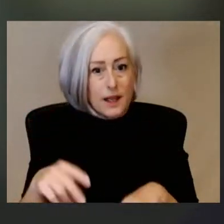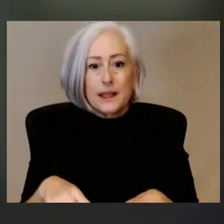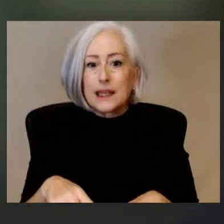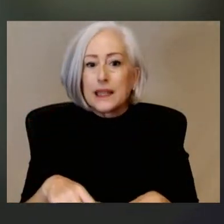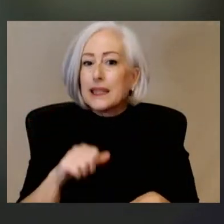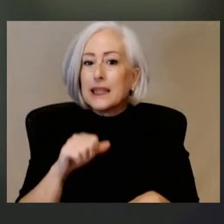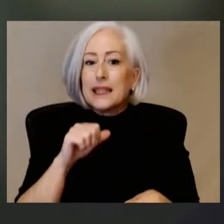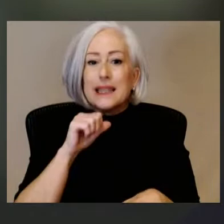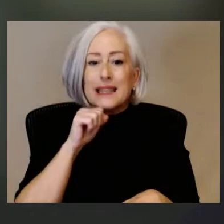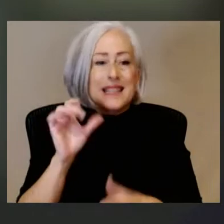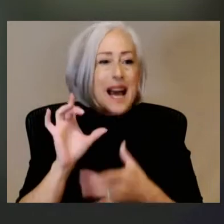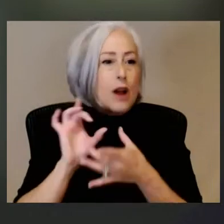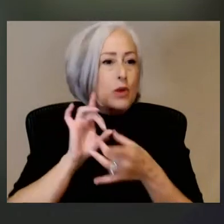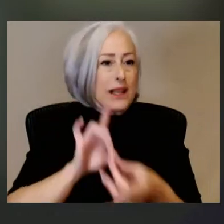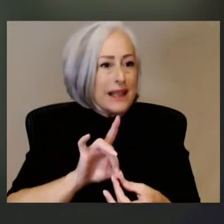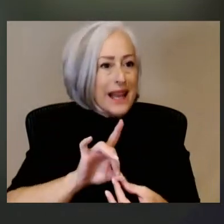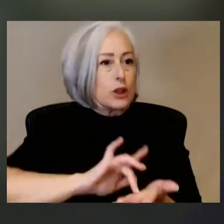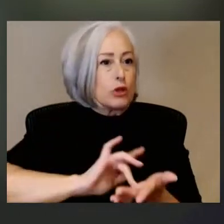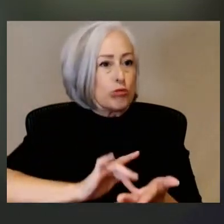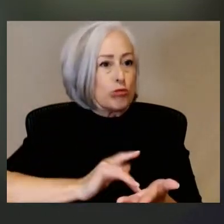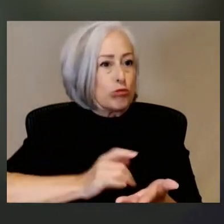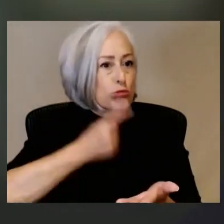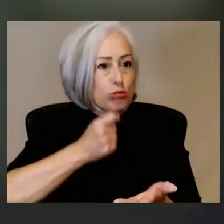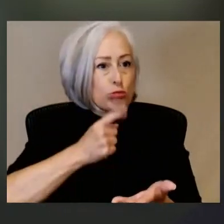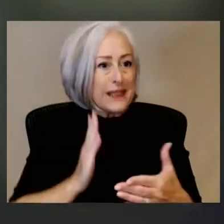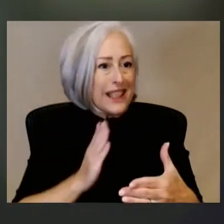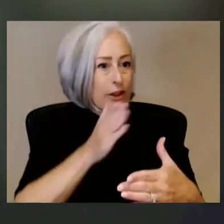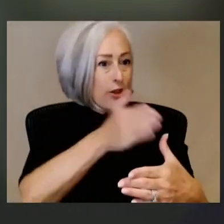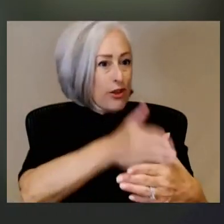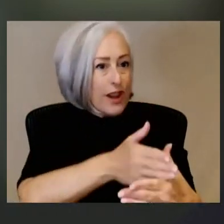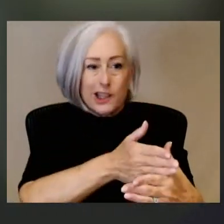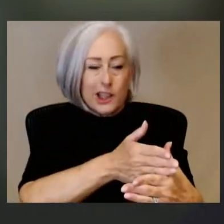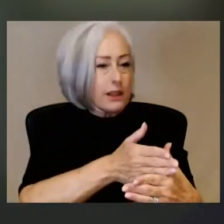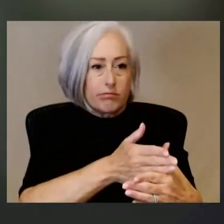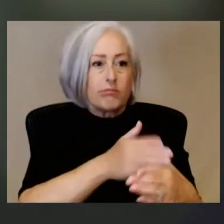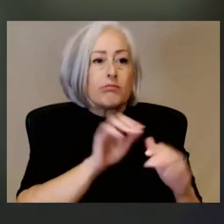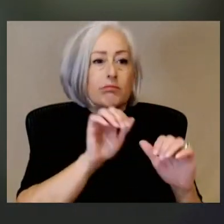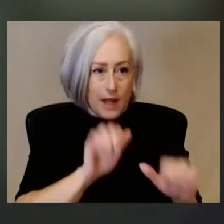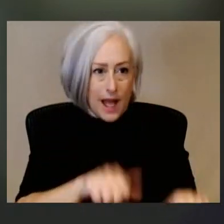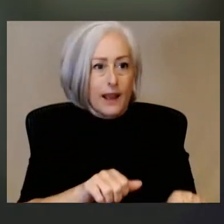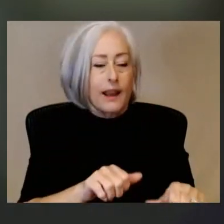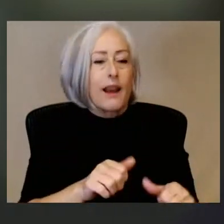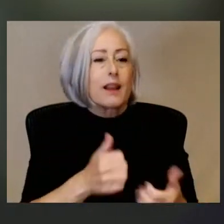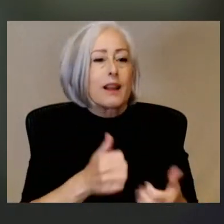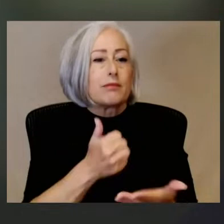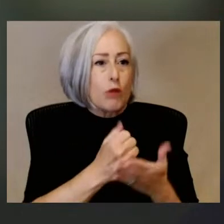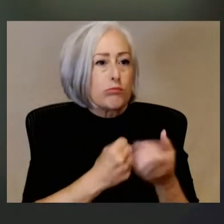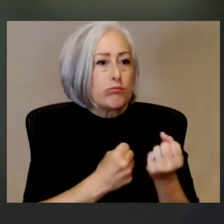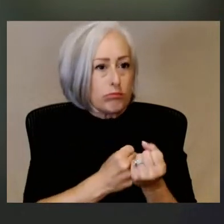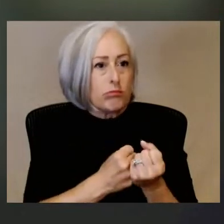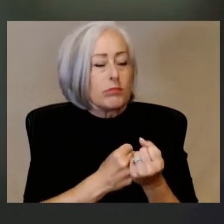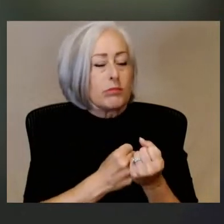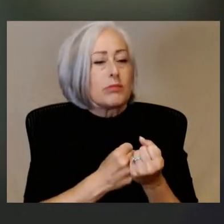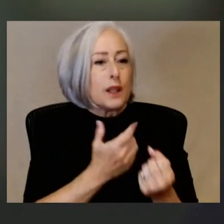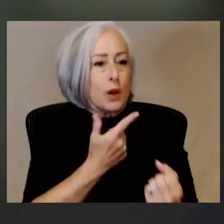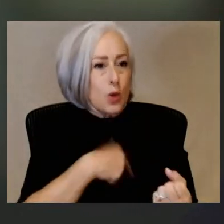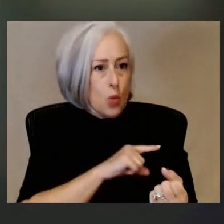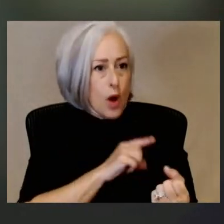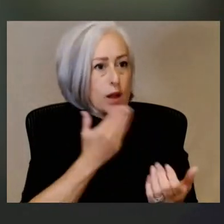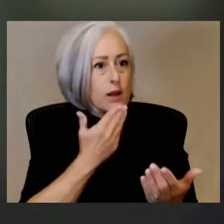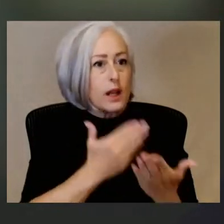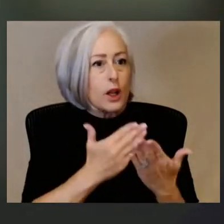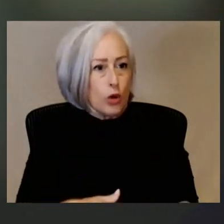non-pharmacologic interventions that can support a quality of life. So we partner with primary care and